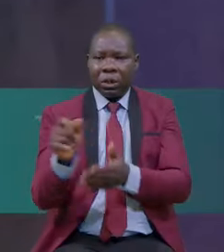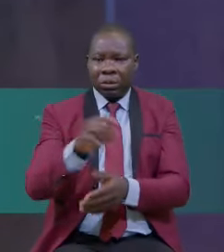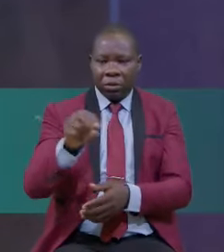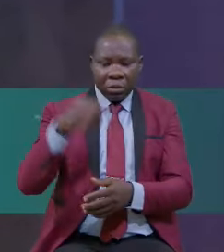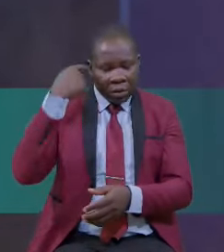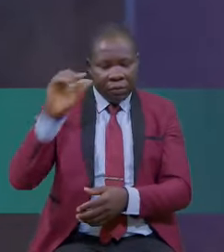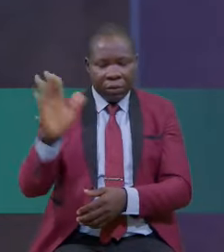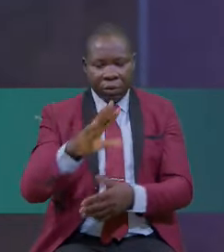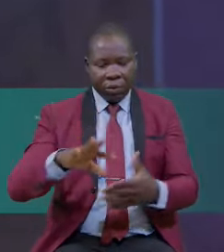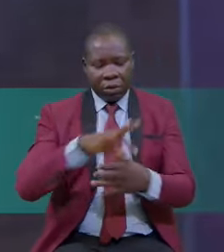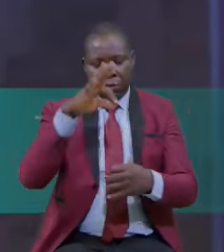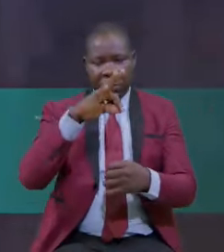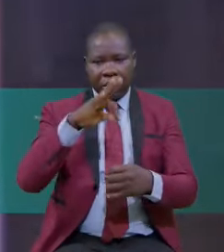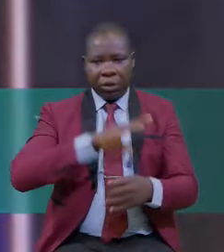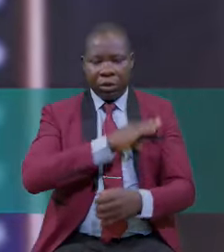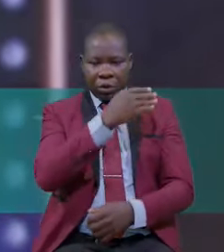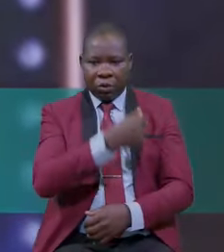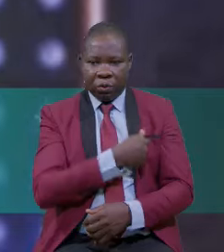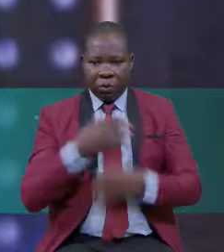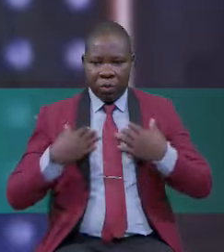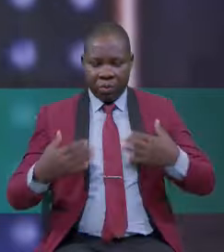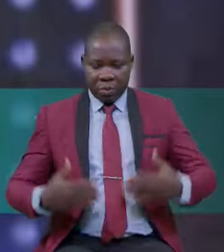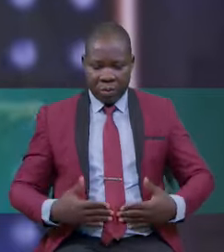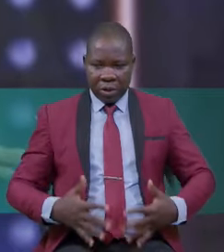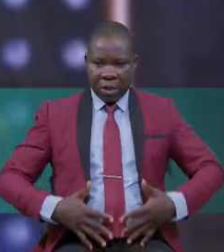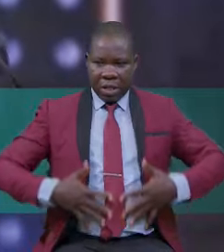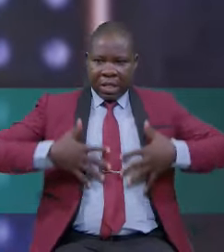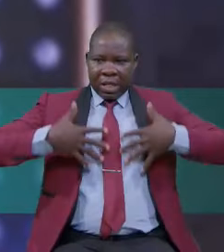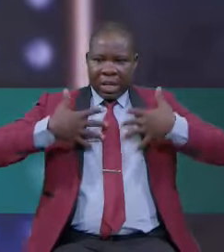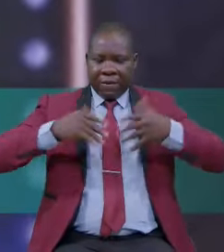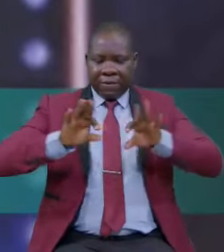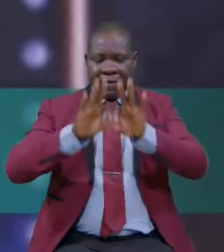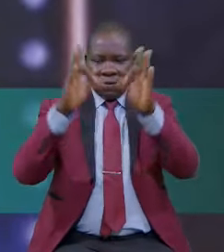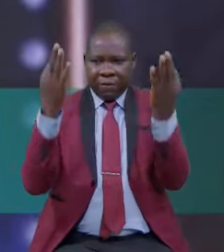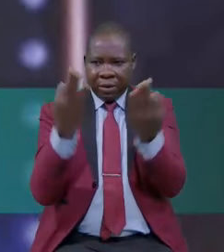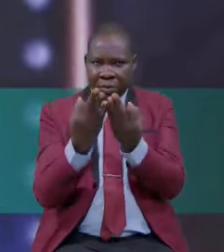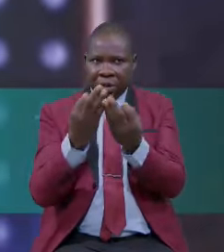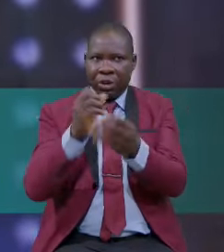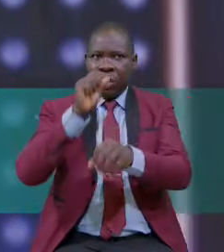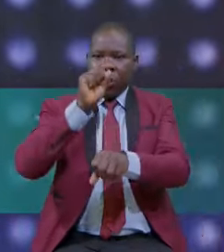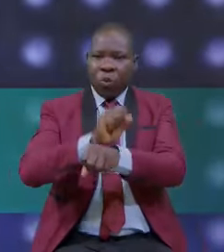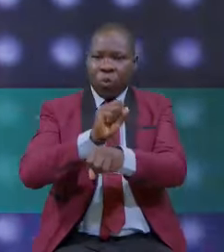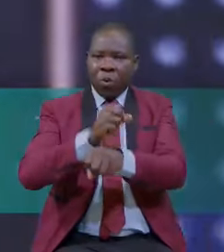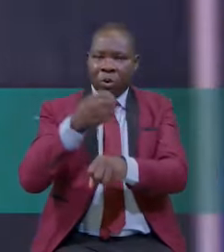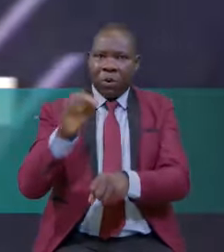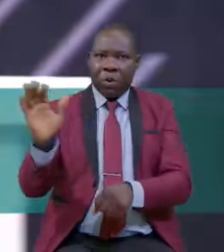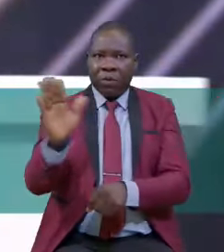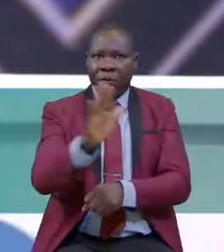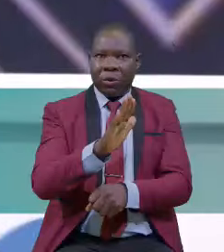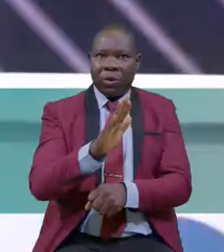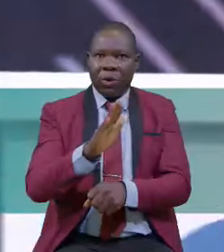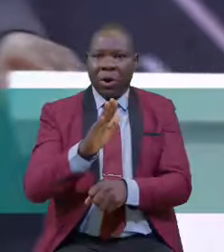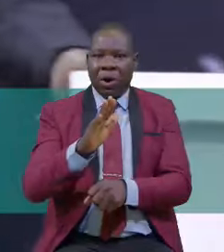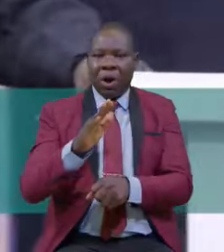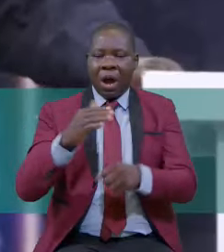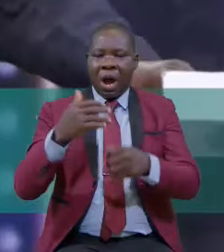life, for family, for the work of your hand, for the thought of your hand, everything, all the grace you need, all the power you need, all